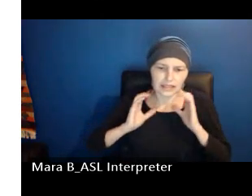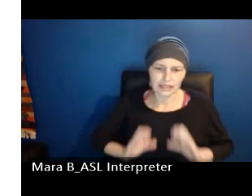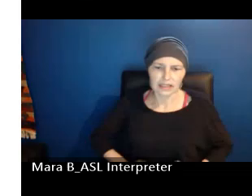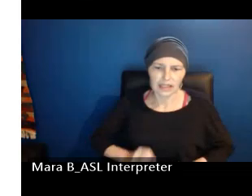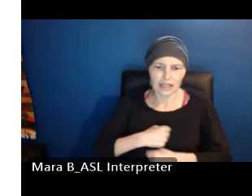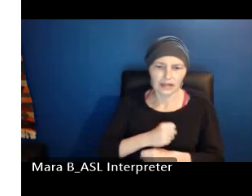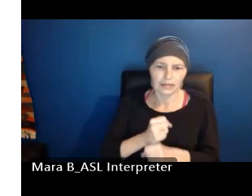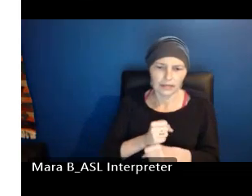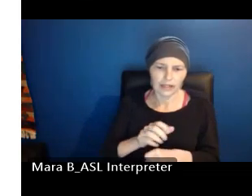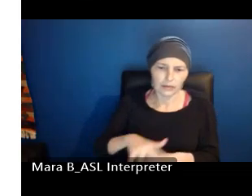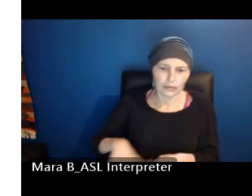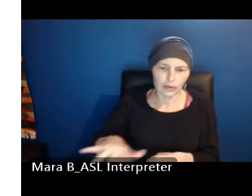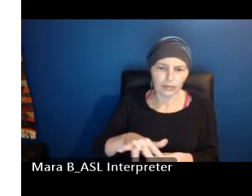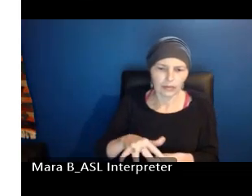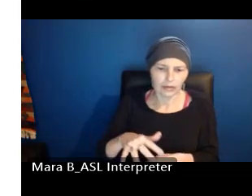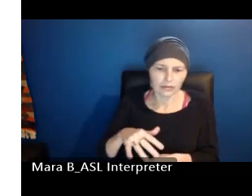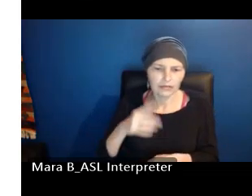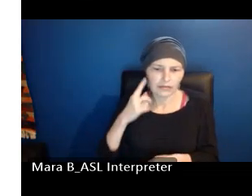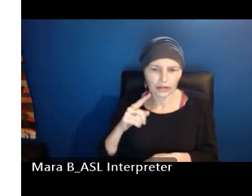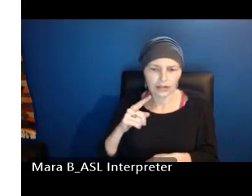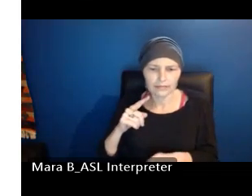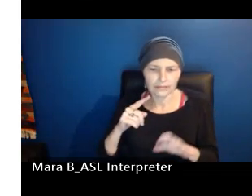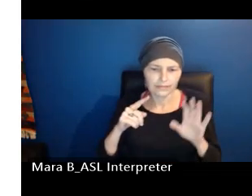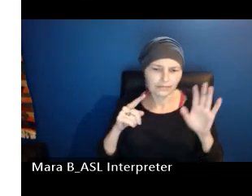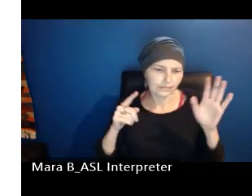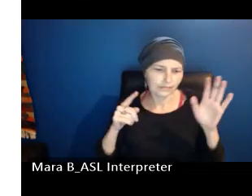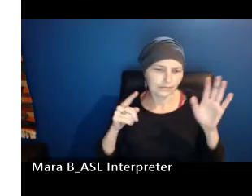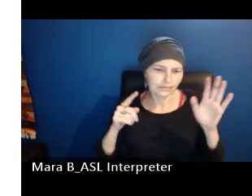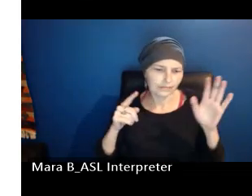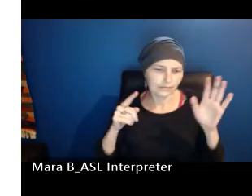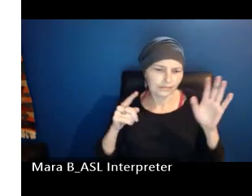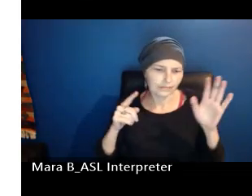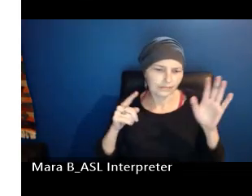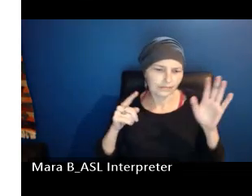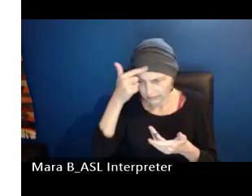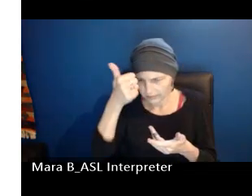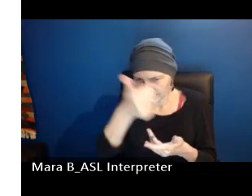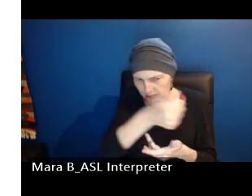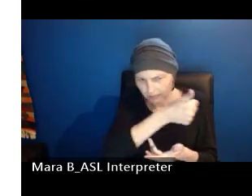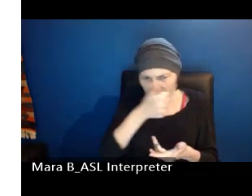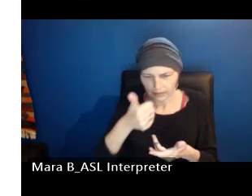well, I'll just leave that for everyone else to consider. But I want to thank you all for having